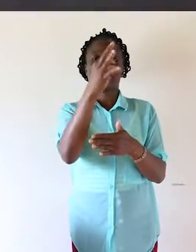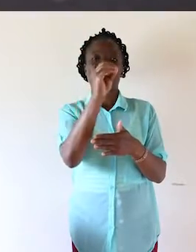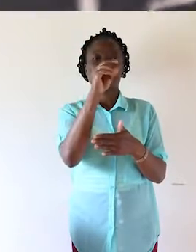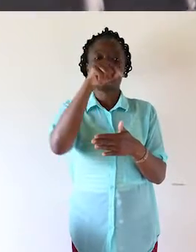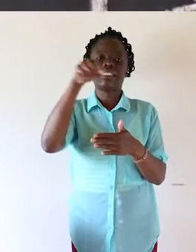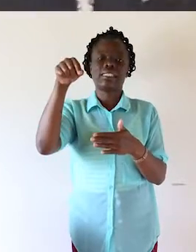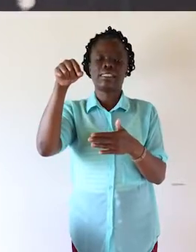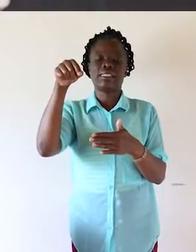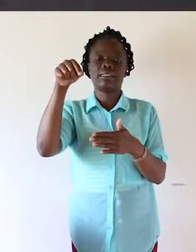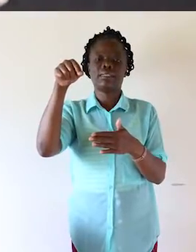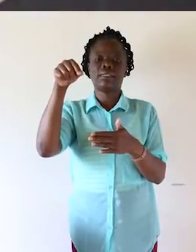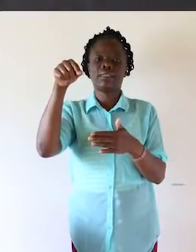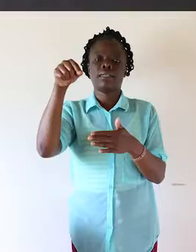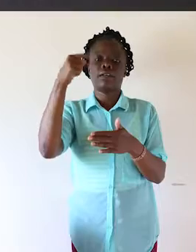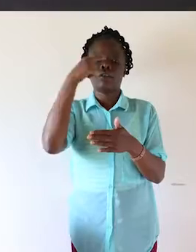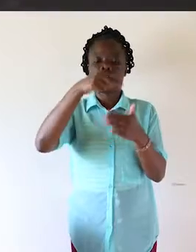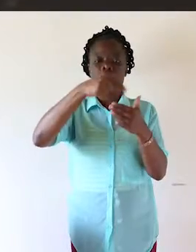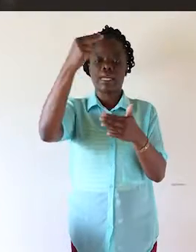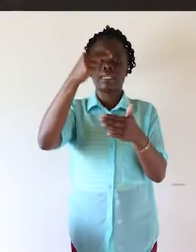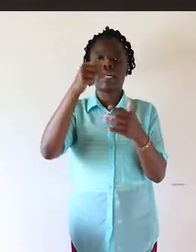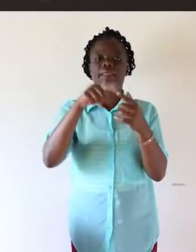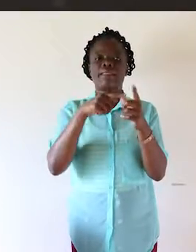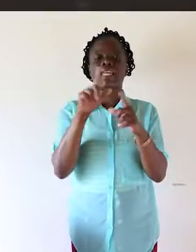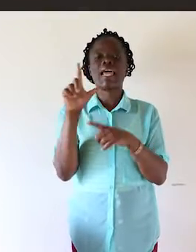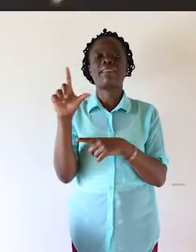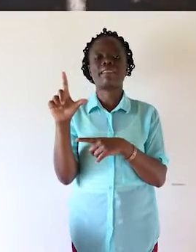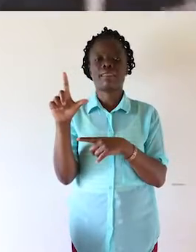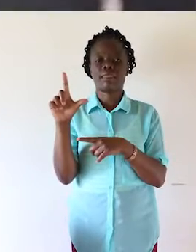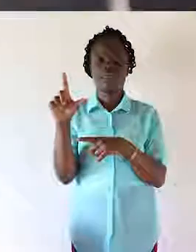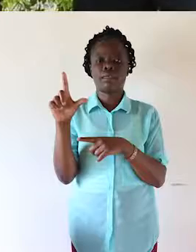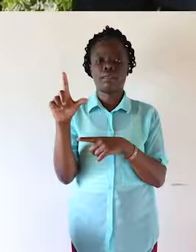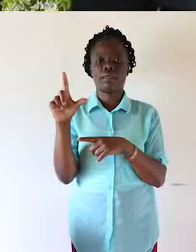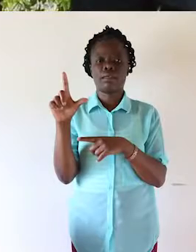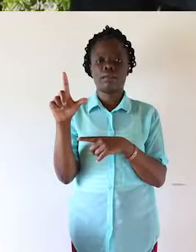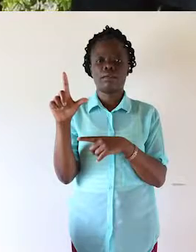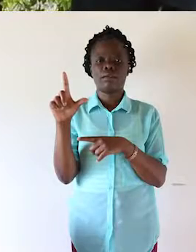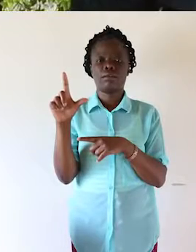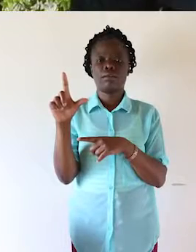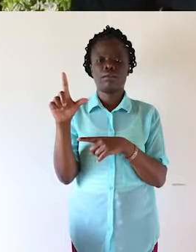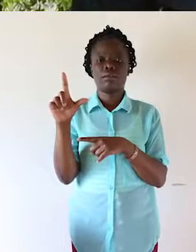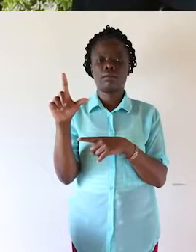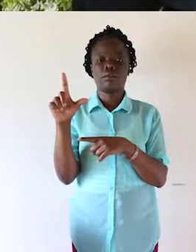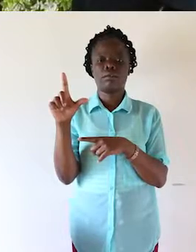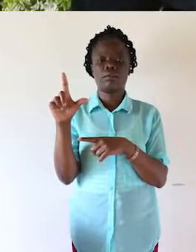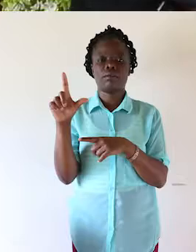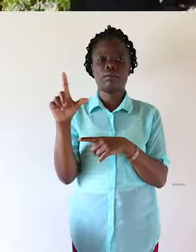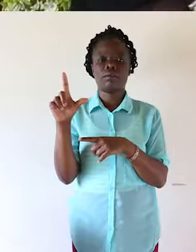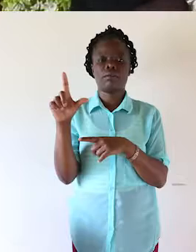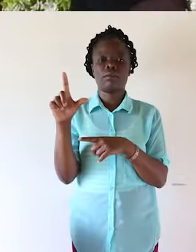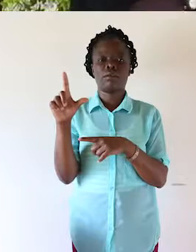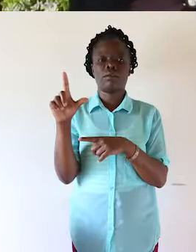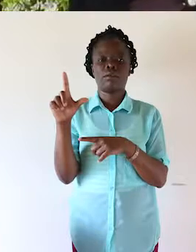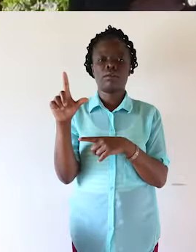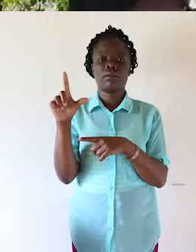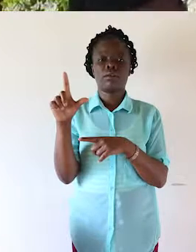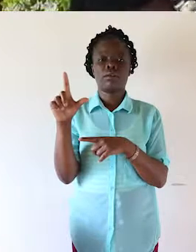30 inches for the height, and then the length, we can take it from here because it is